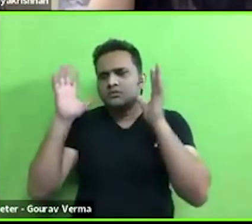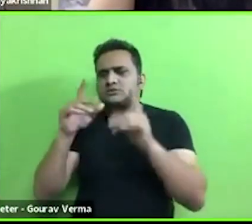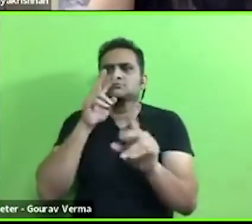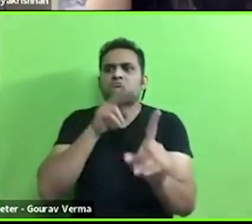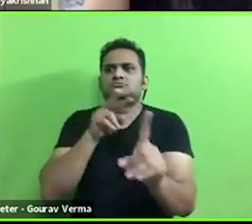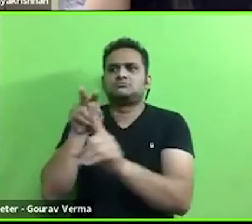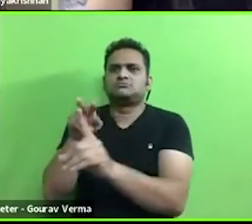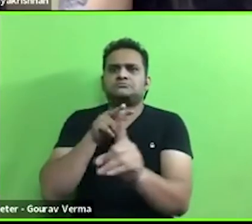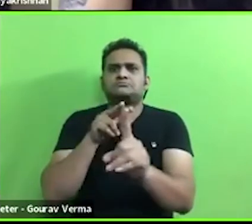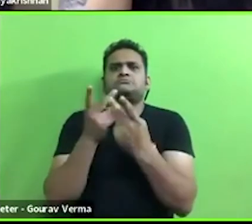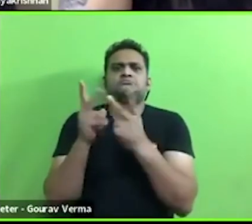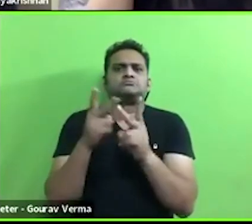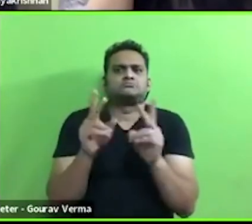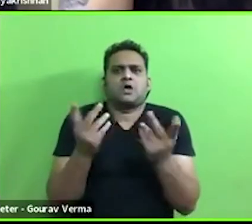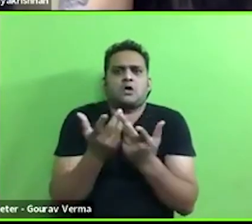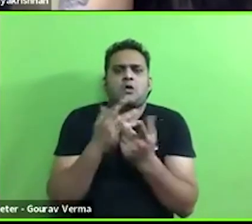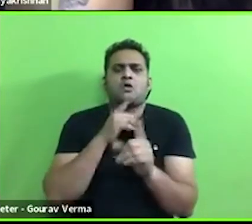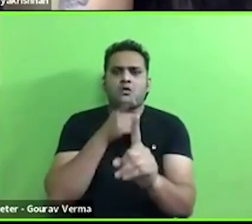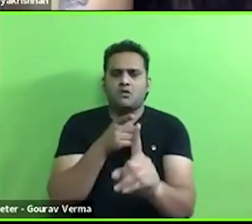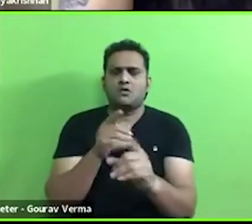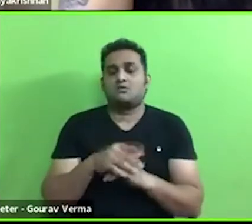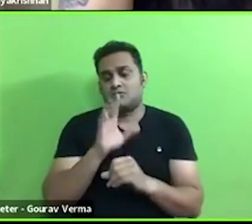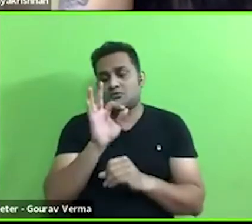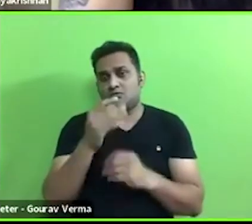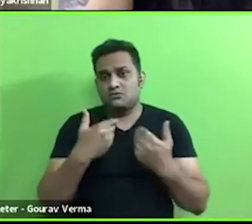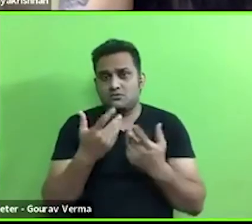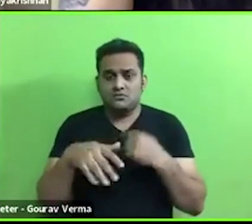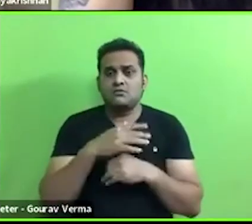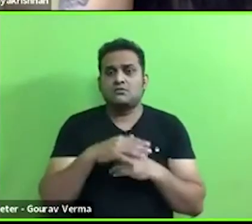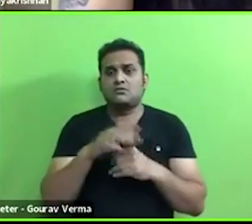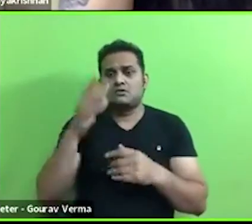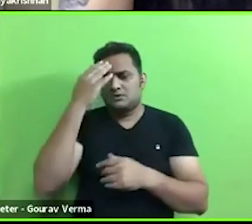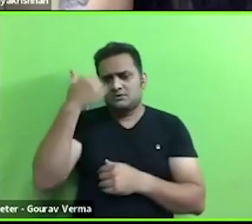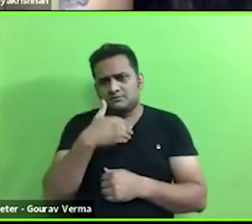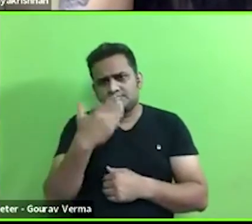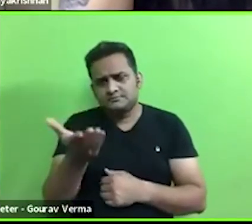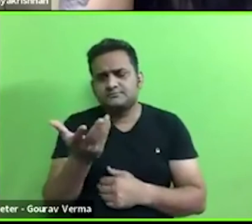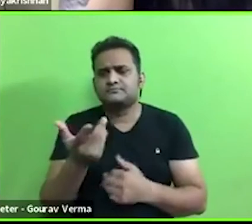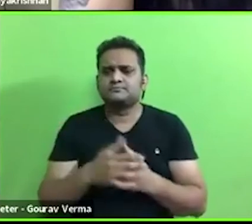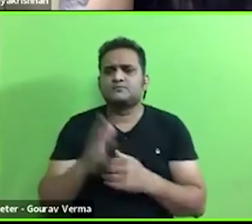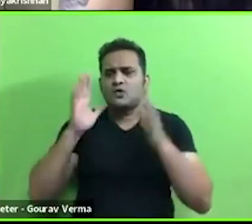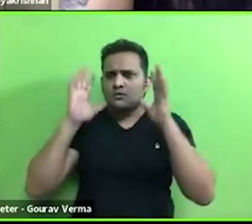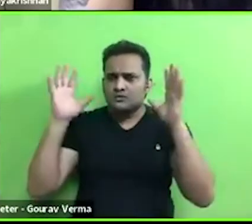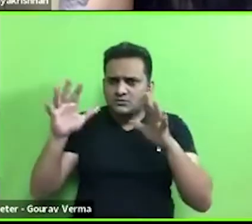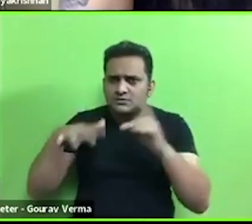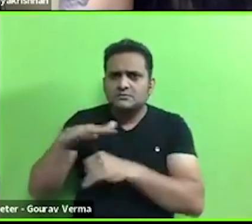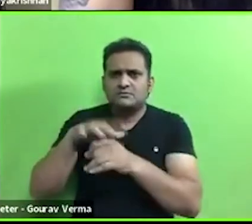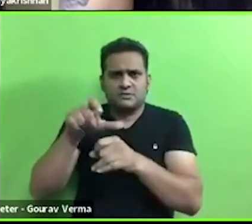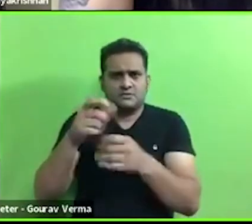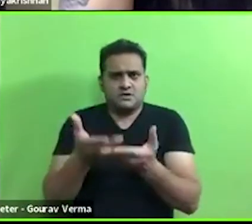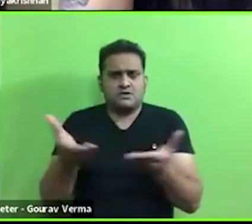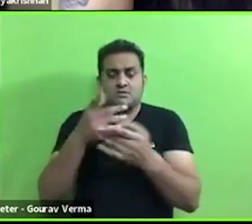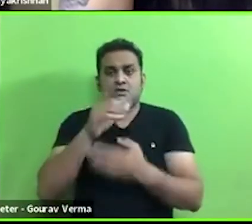caste dynamics play in this form. We have, of course, embraced the Christian and as well as the Muslim participant in this, but the